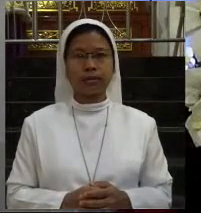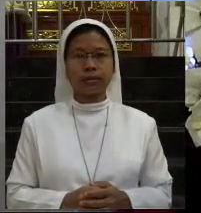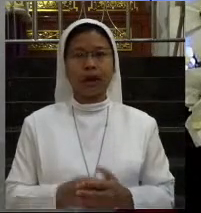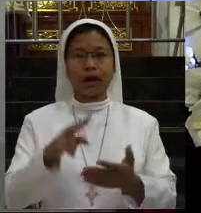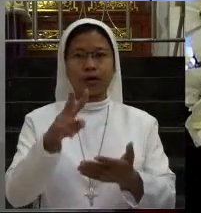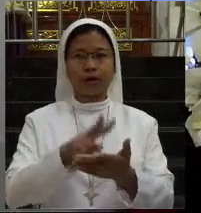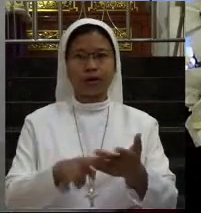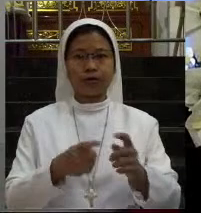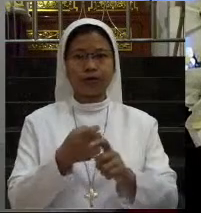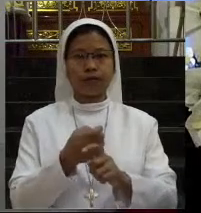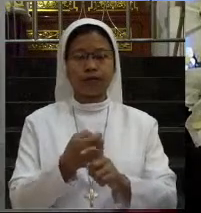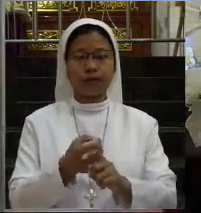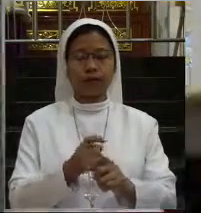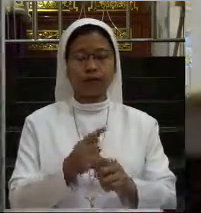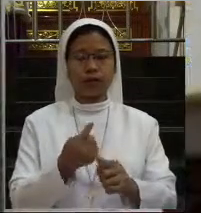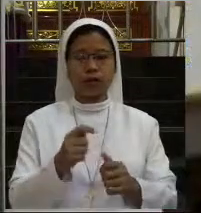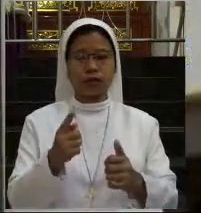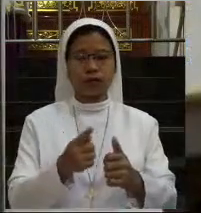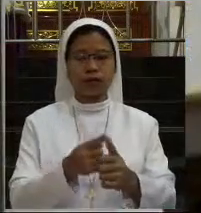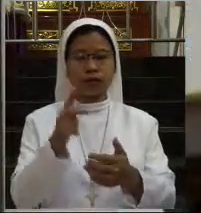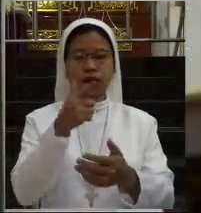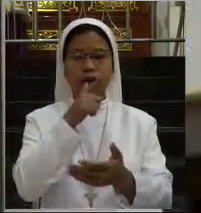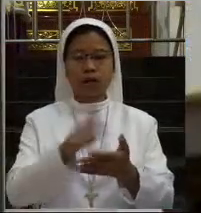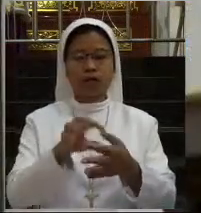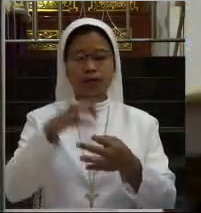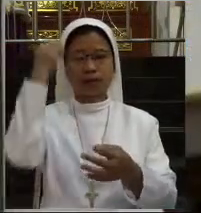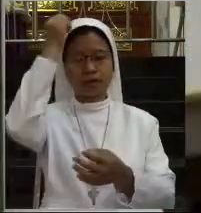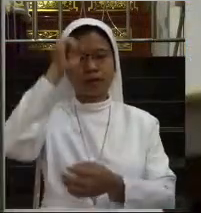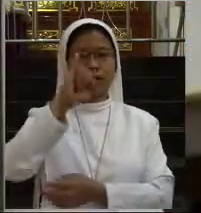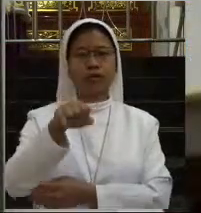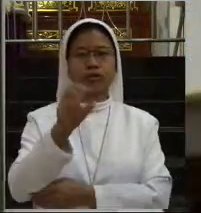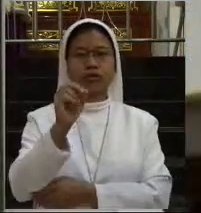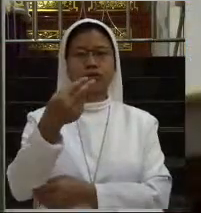A reading from the first letter of Saint John.